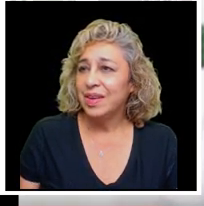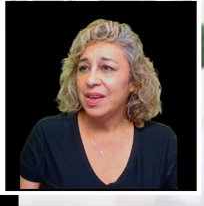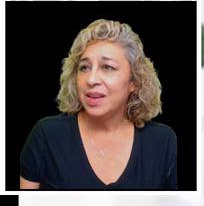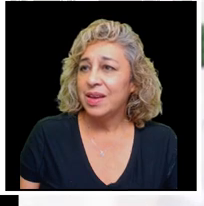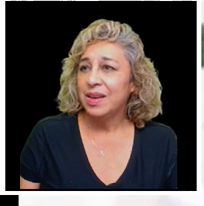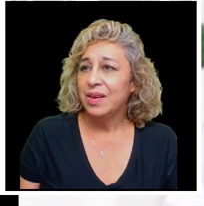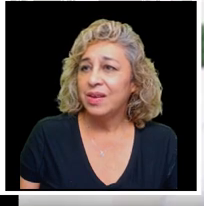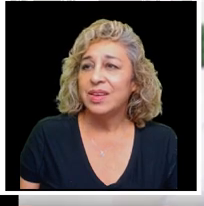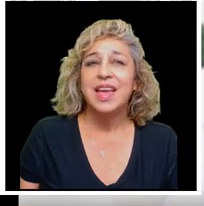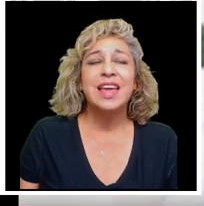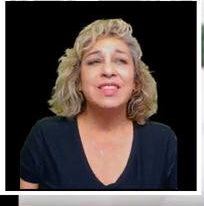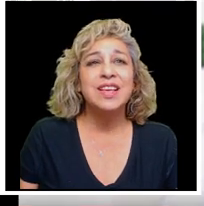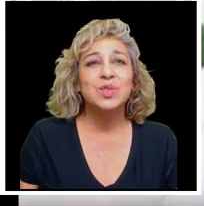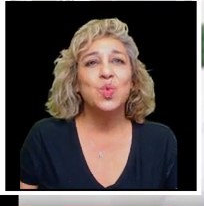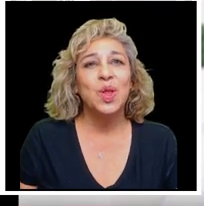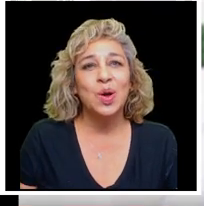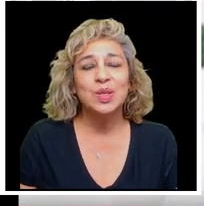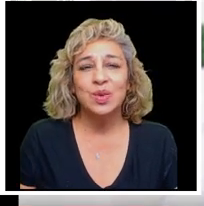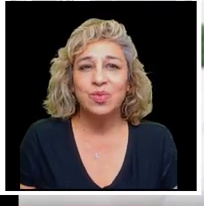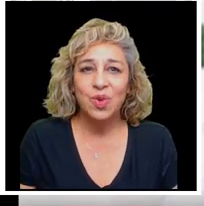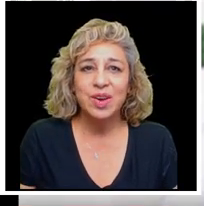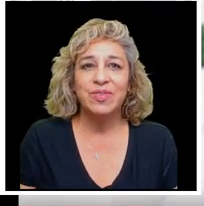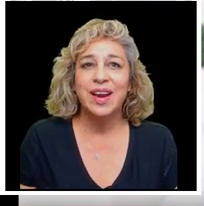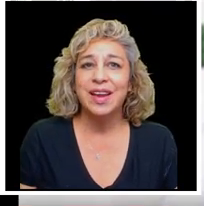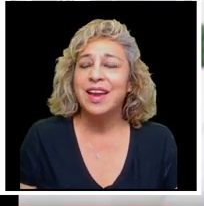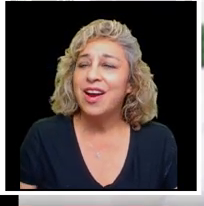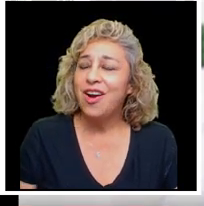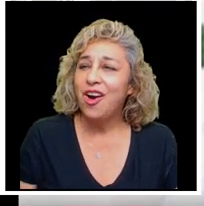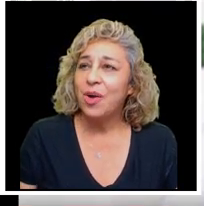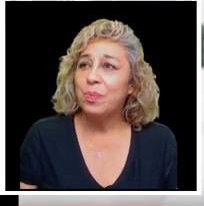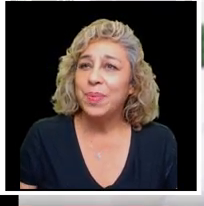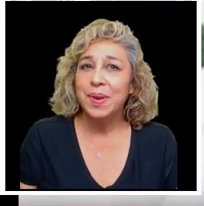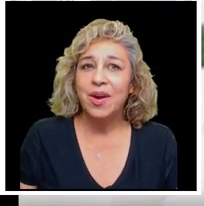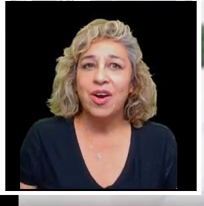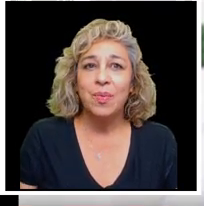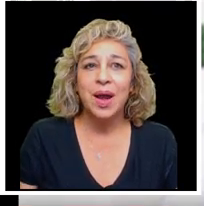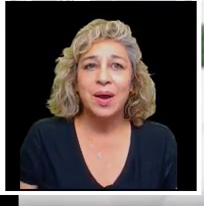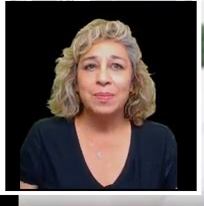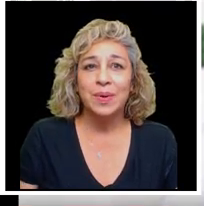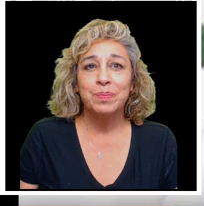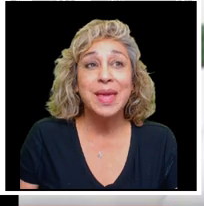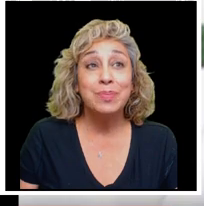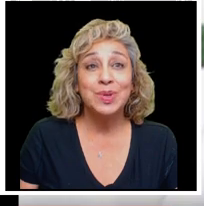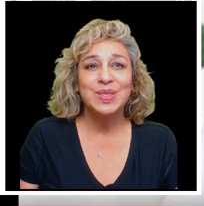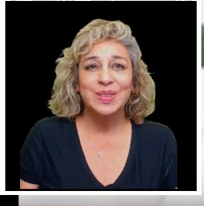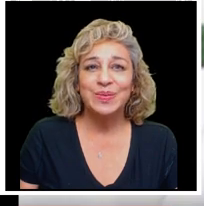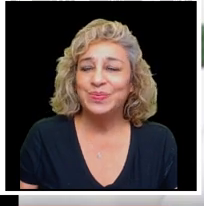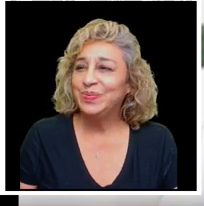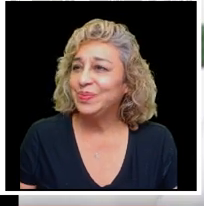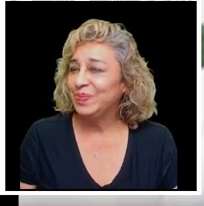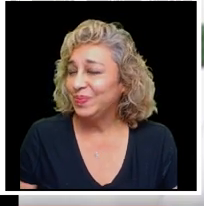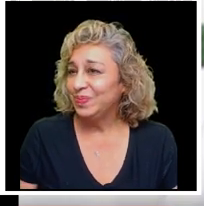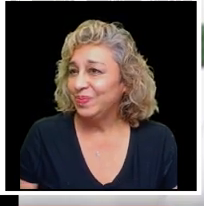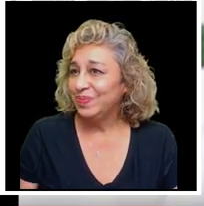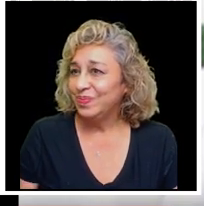and this will also fortify our PR bond peoples